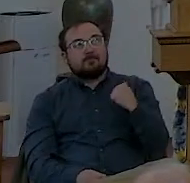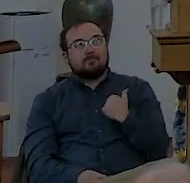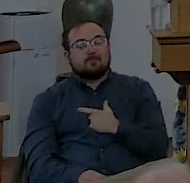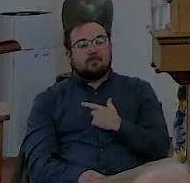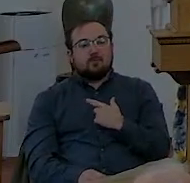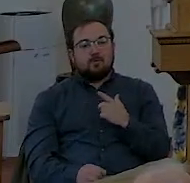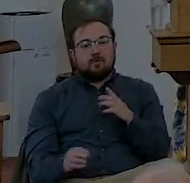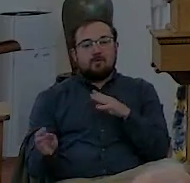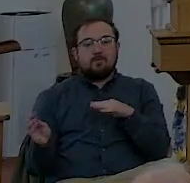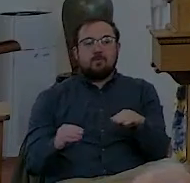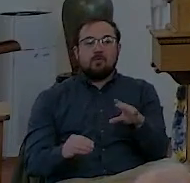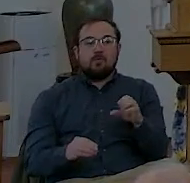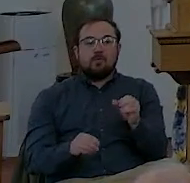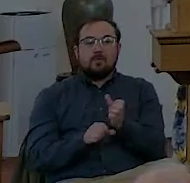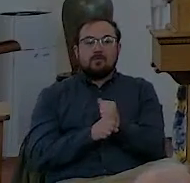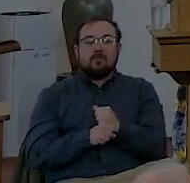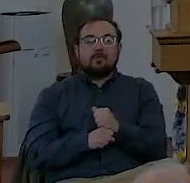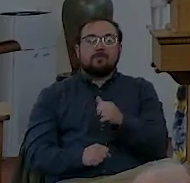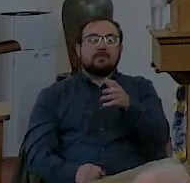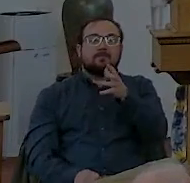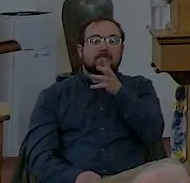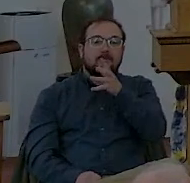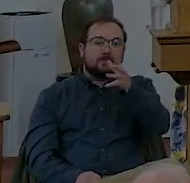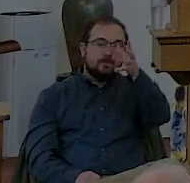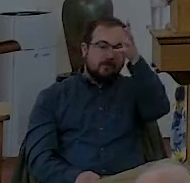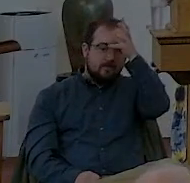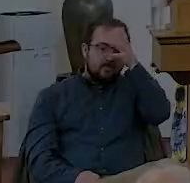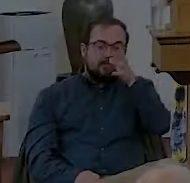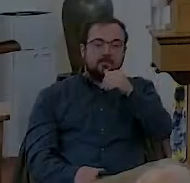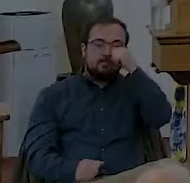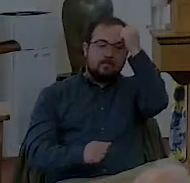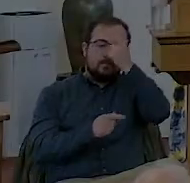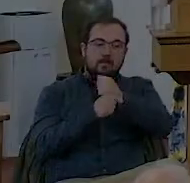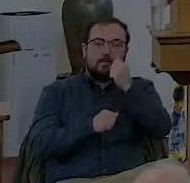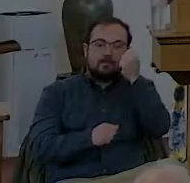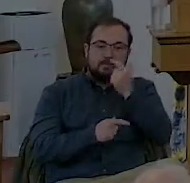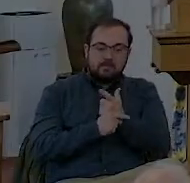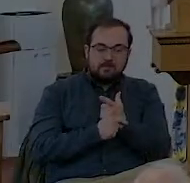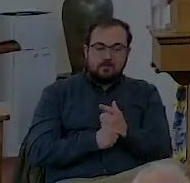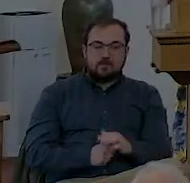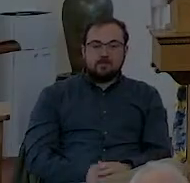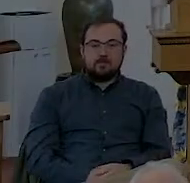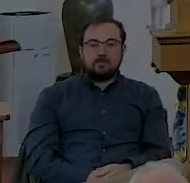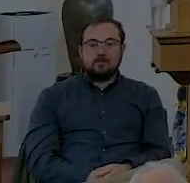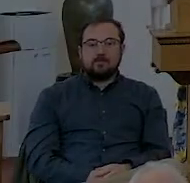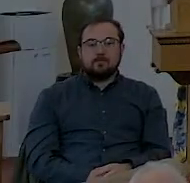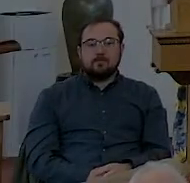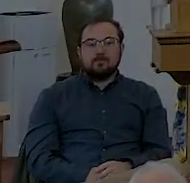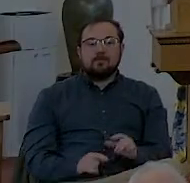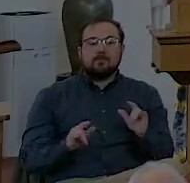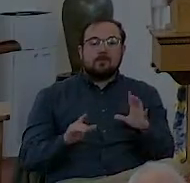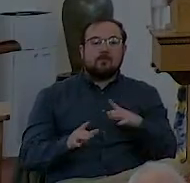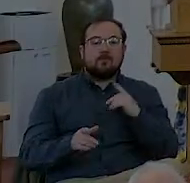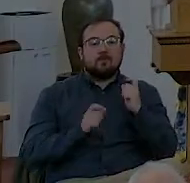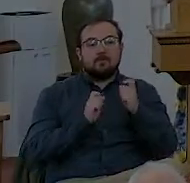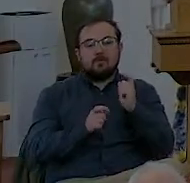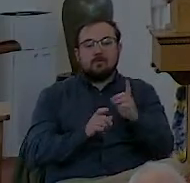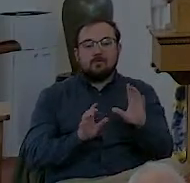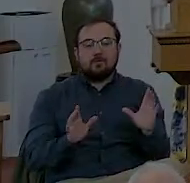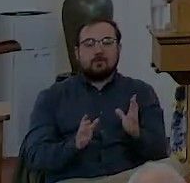we move and who makes the mother and father, the brother and sister, lover and loner what they